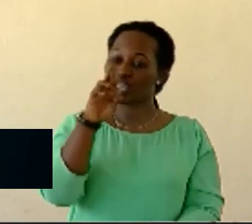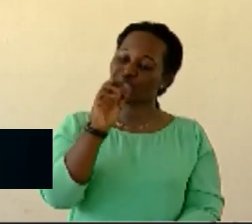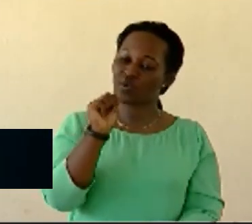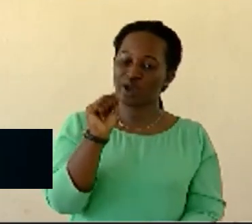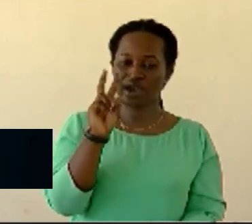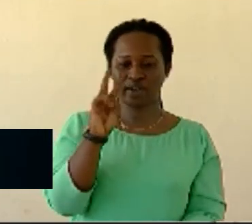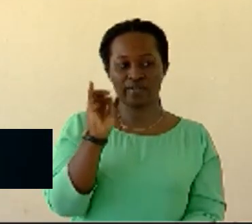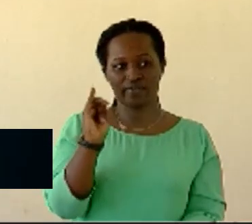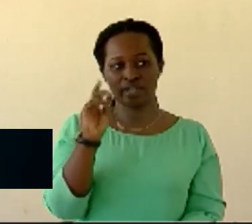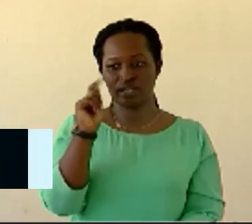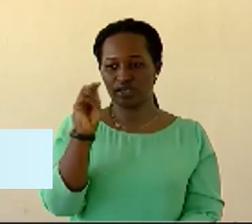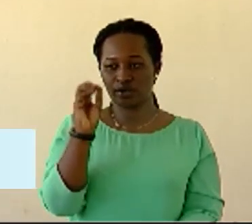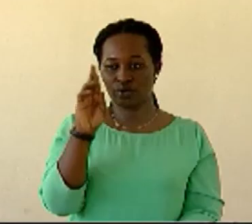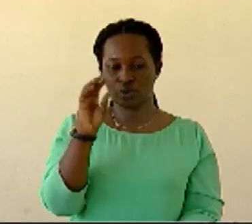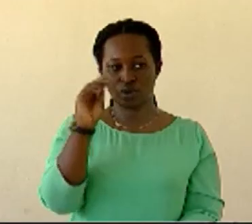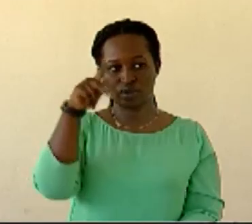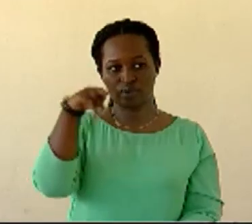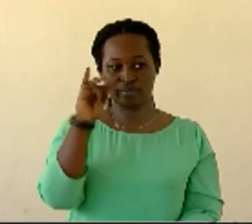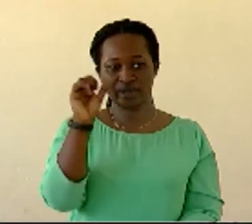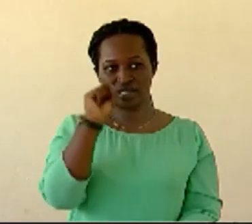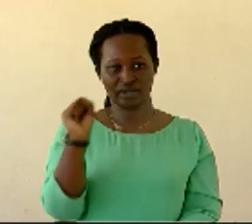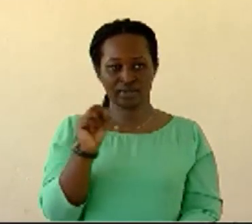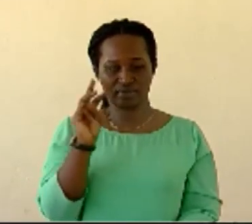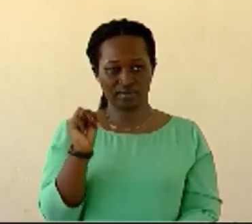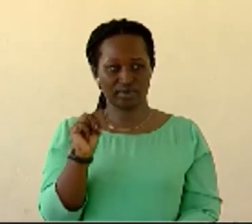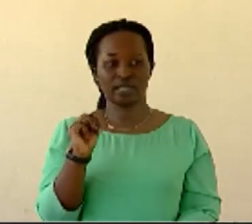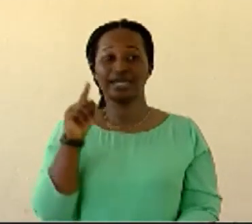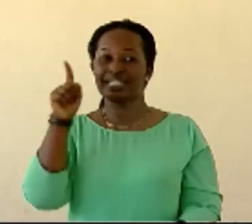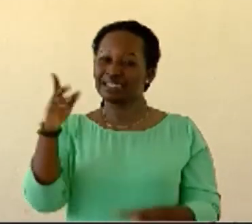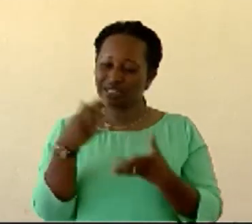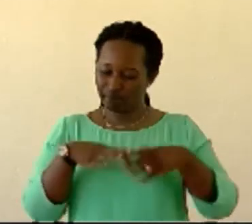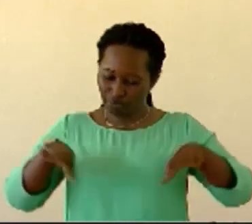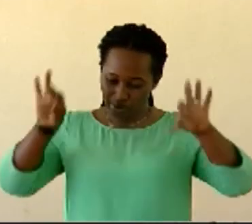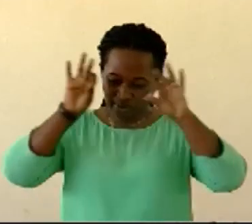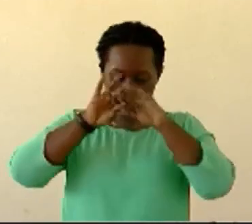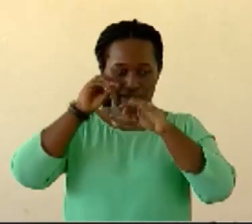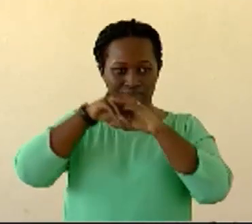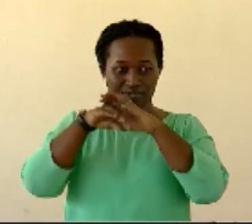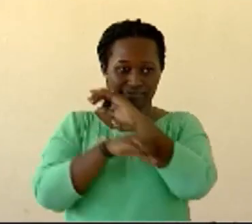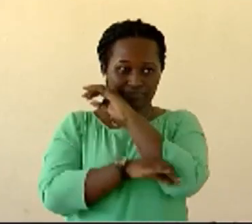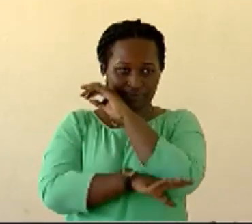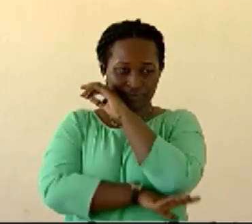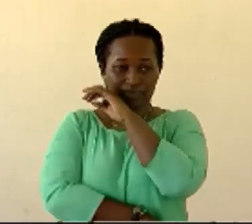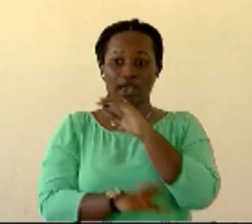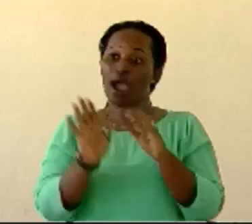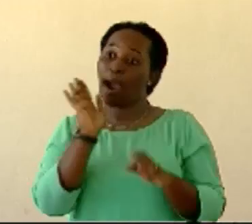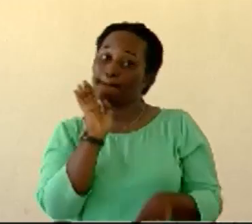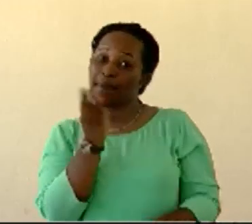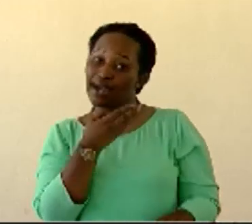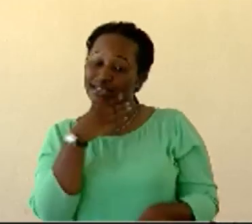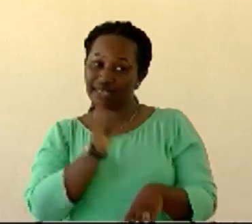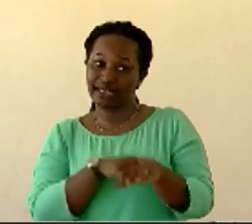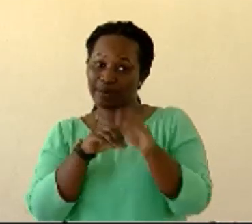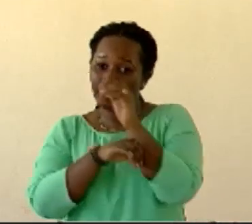also important in absorbing water and mineral salts from the soil. And if they move towards water, or where there is